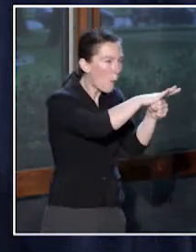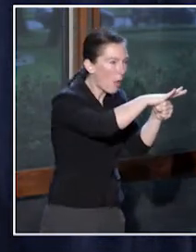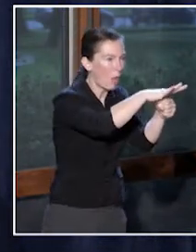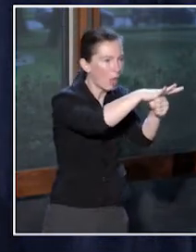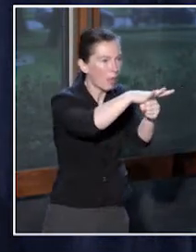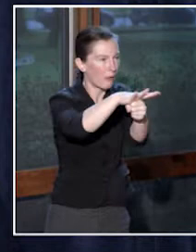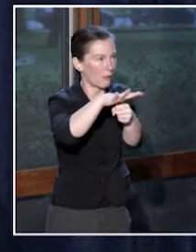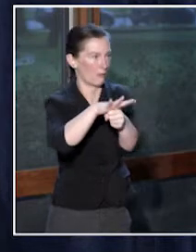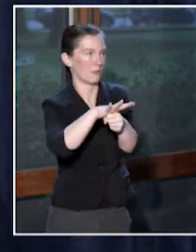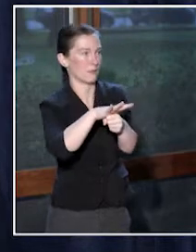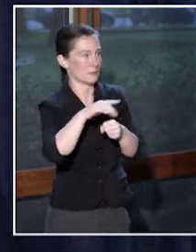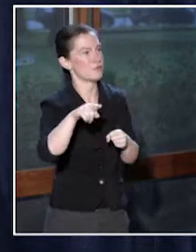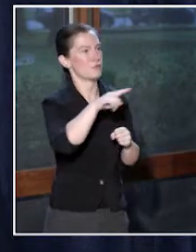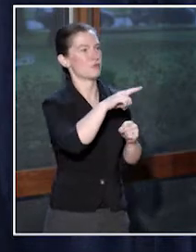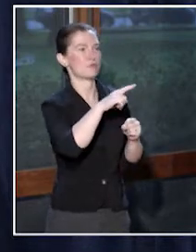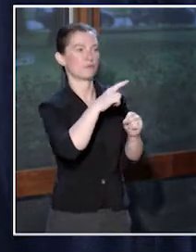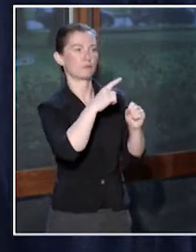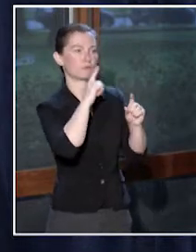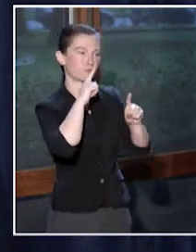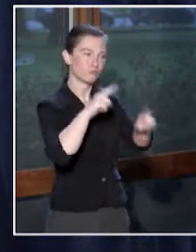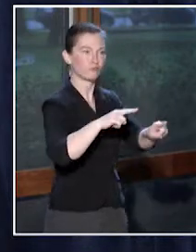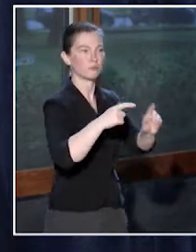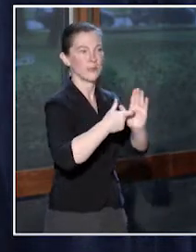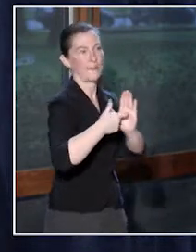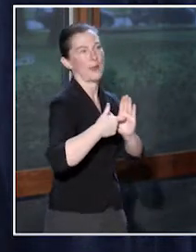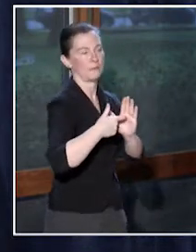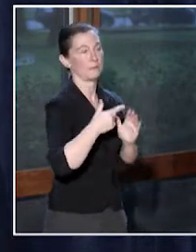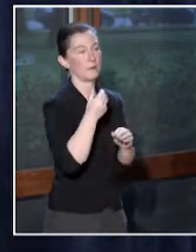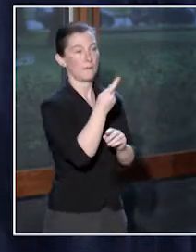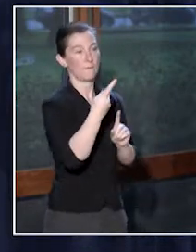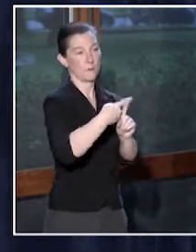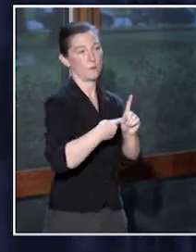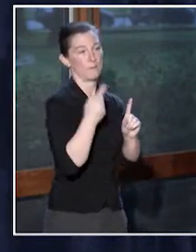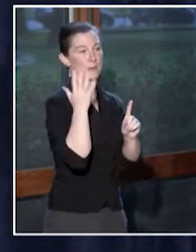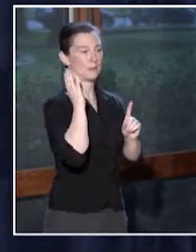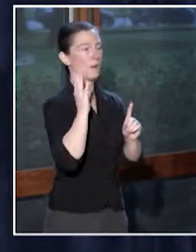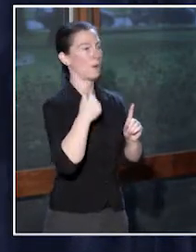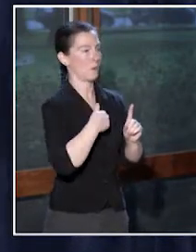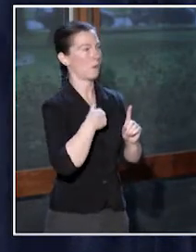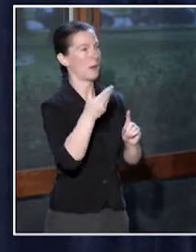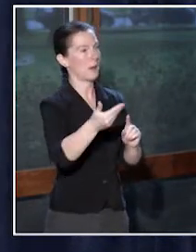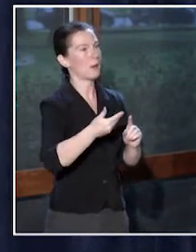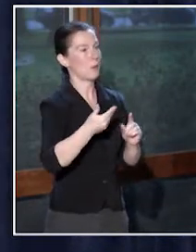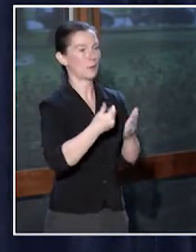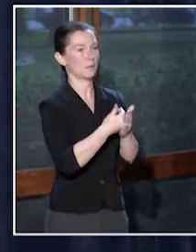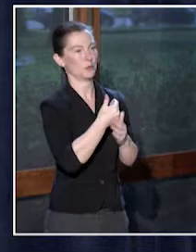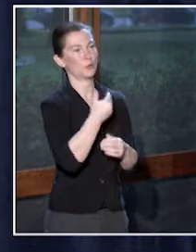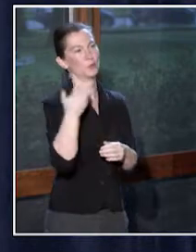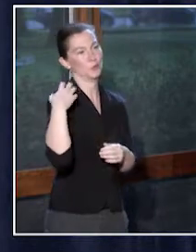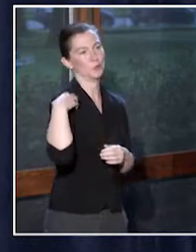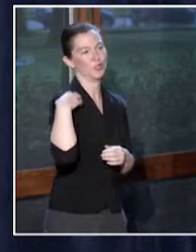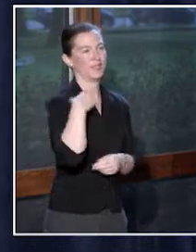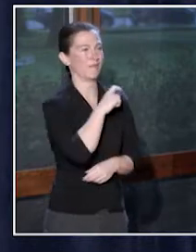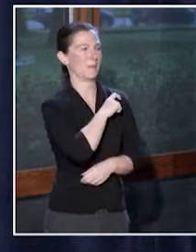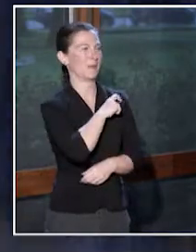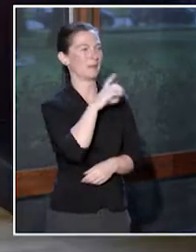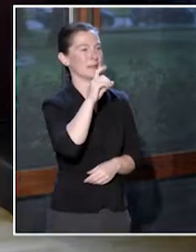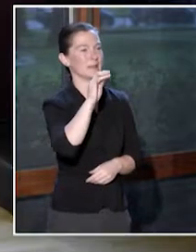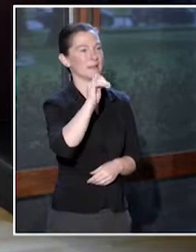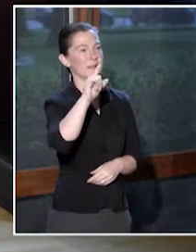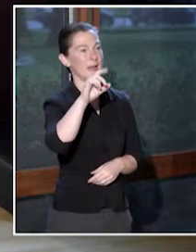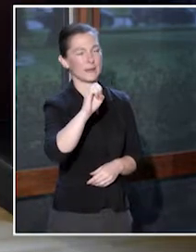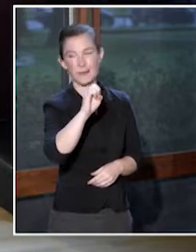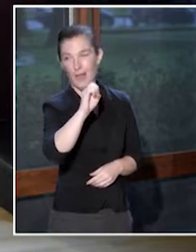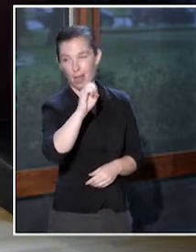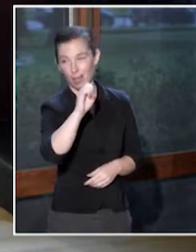A few months ago, I welcomed our new police chief, Chief Daniel Outlaw. Thank you, Chief, for being here.